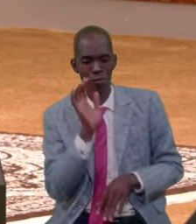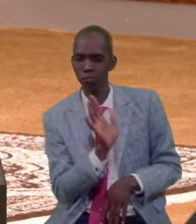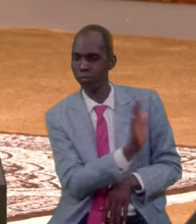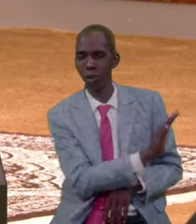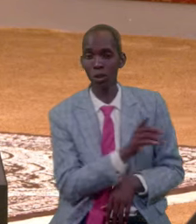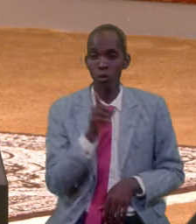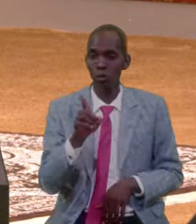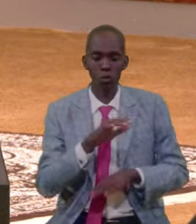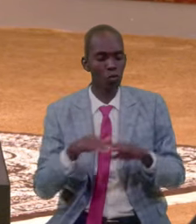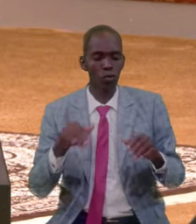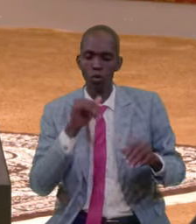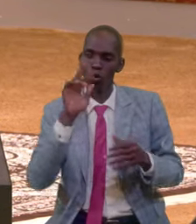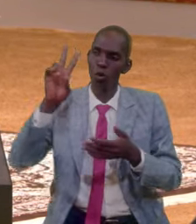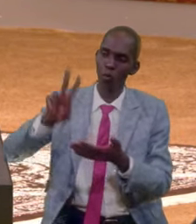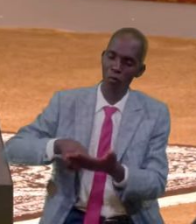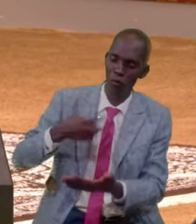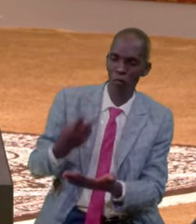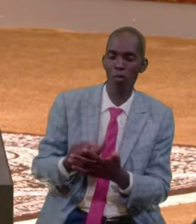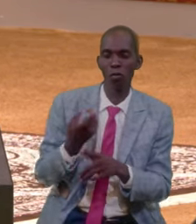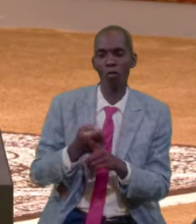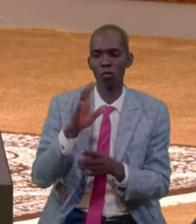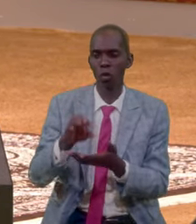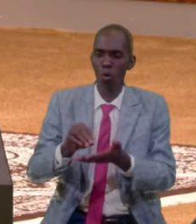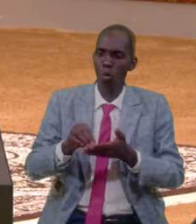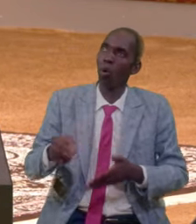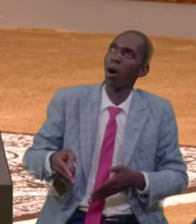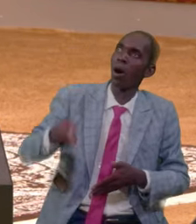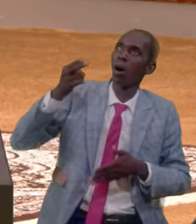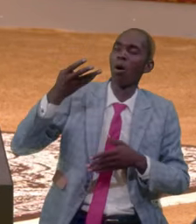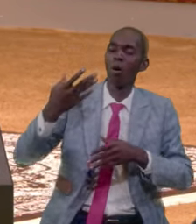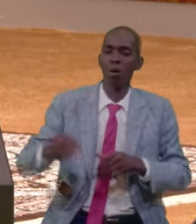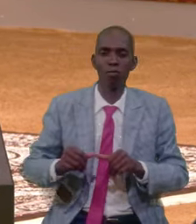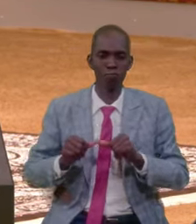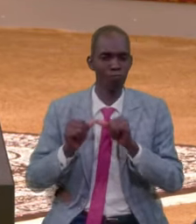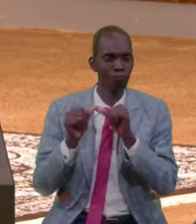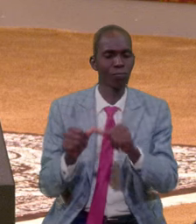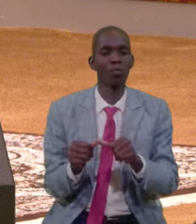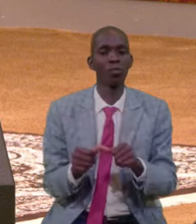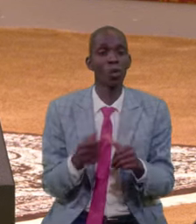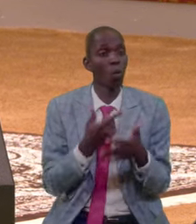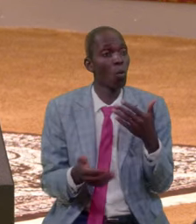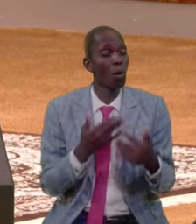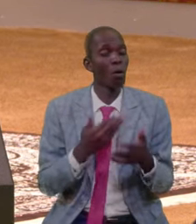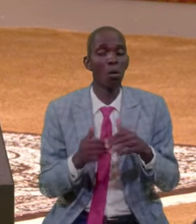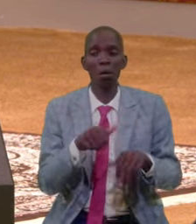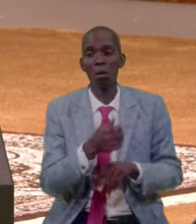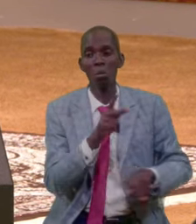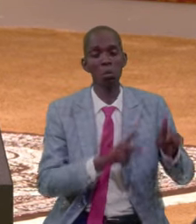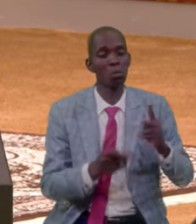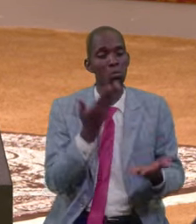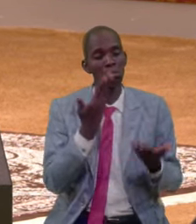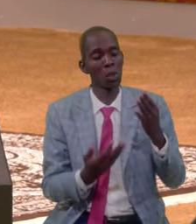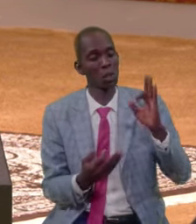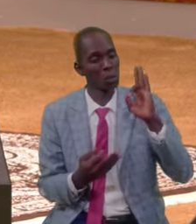own steadfastness. Whatever lies anybody may preach, whatever lie anyone may live,